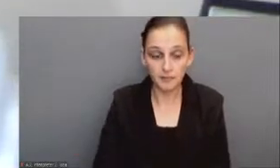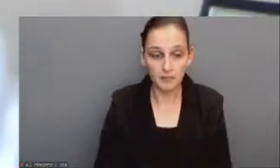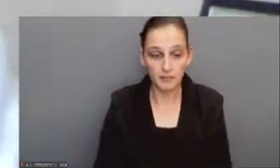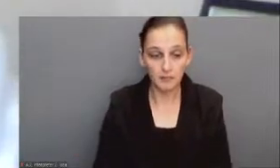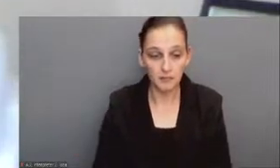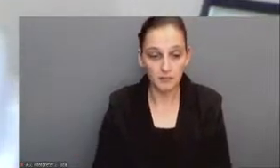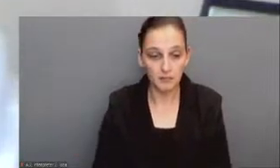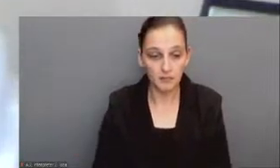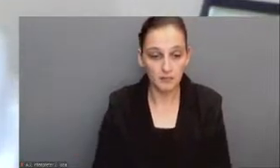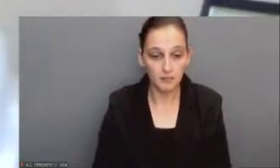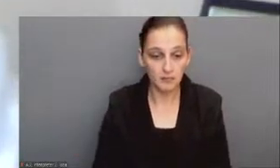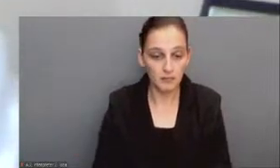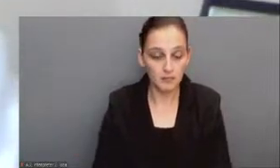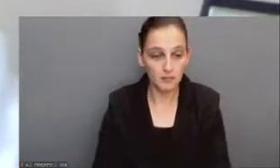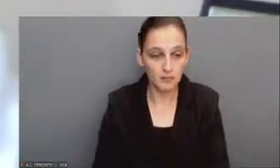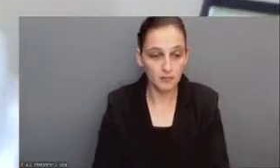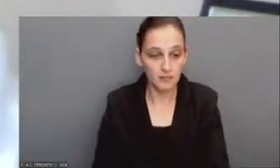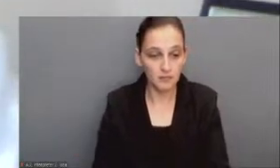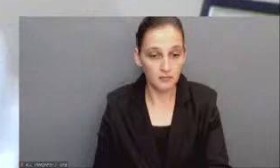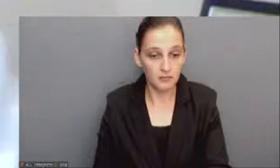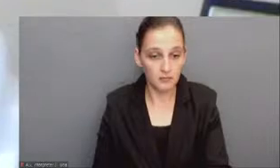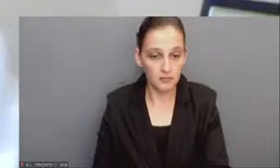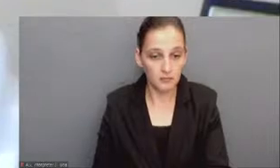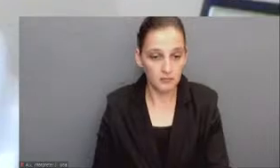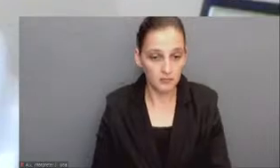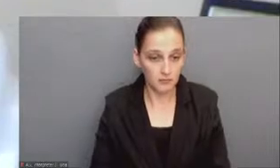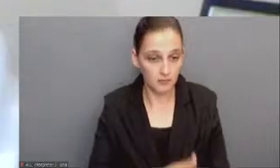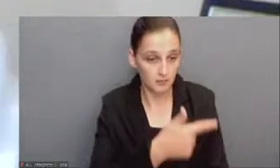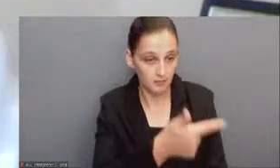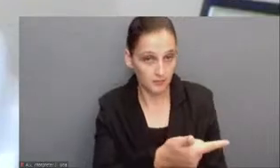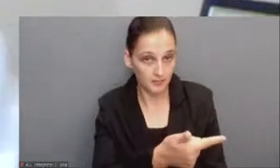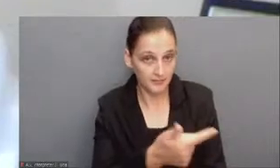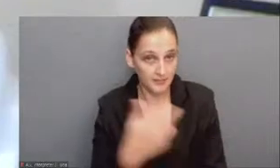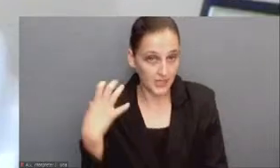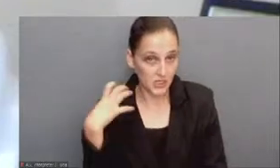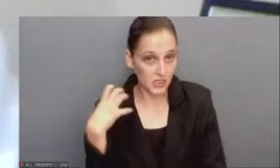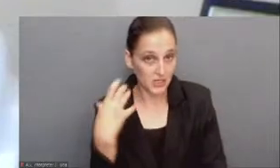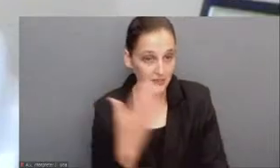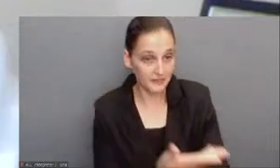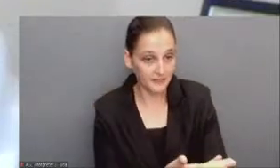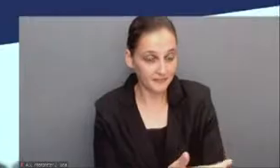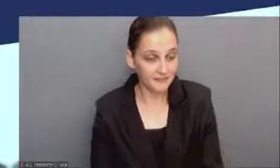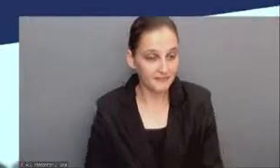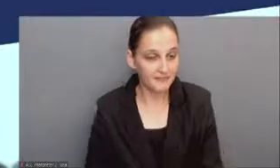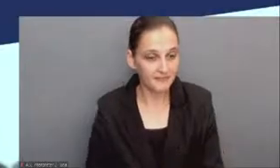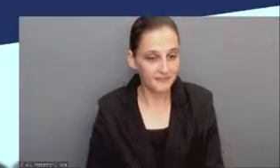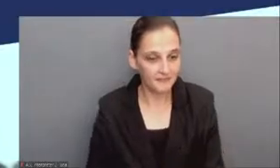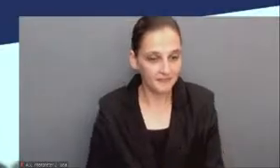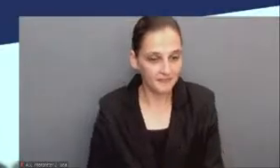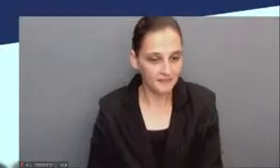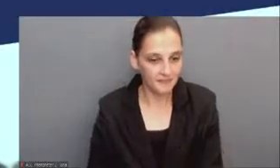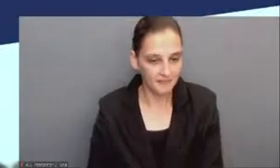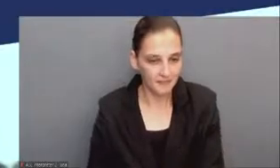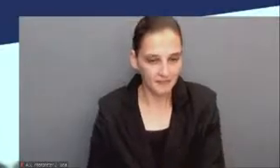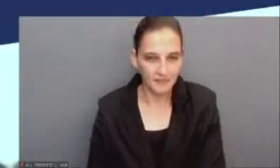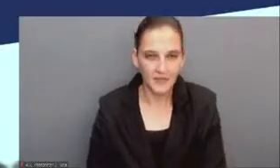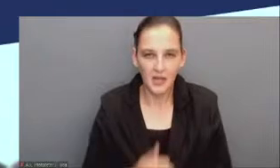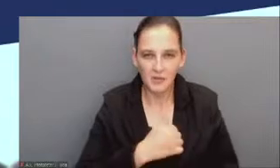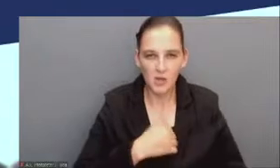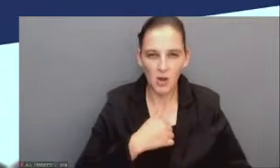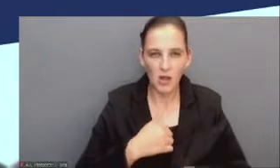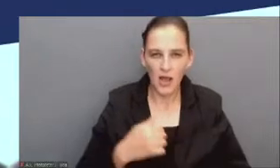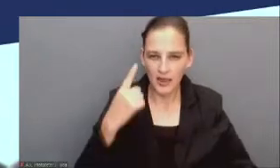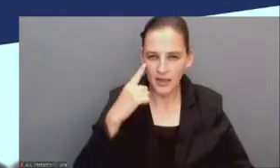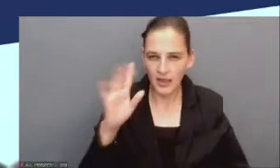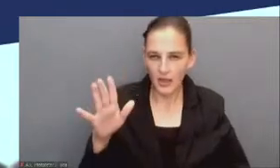Okay. Turn it back over to you, Madam Chair. We're having challenges with our, I think you have one